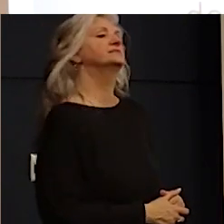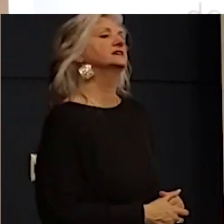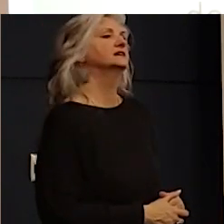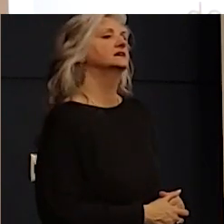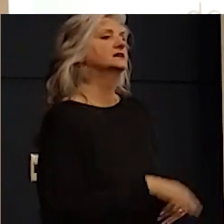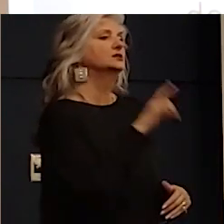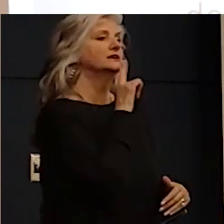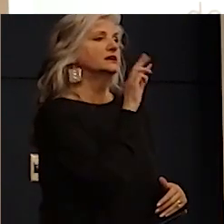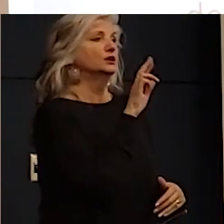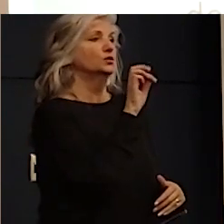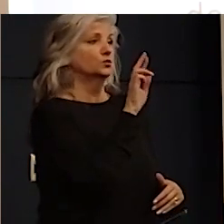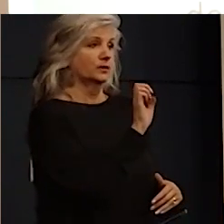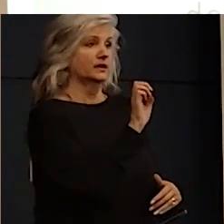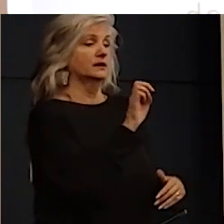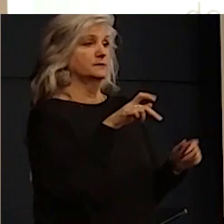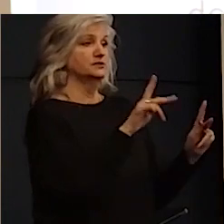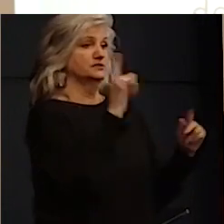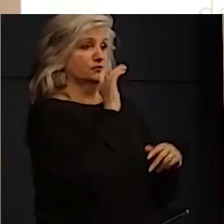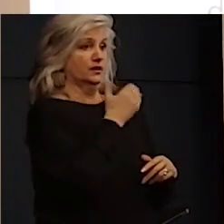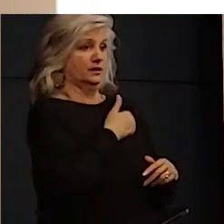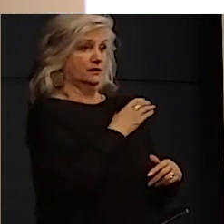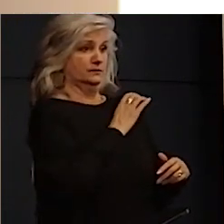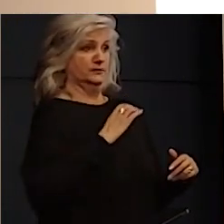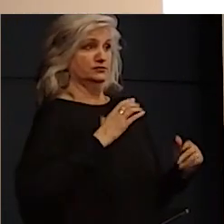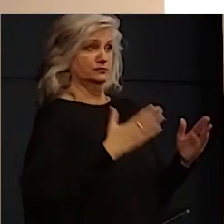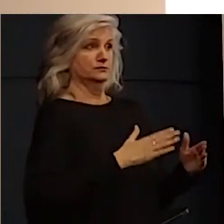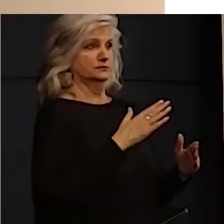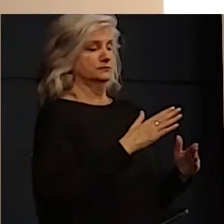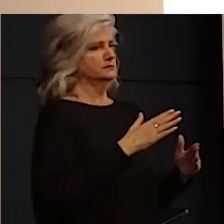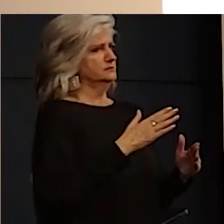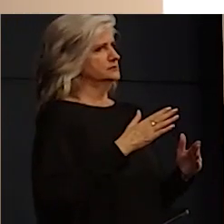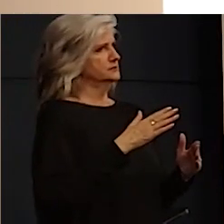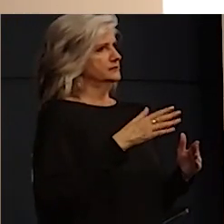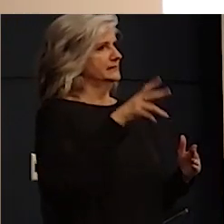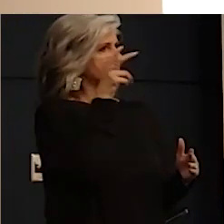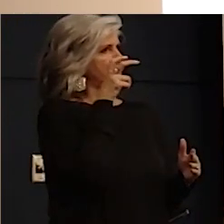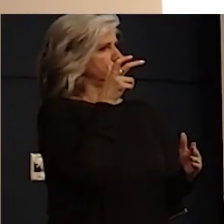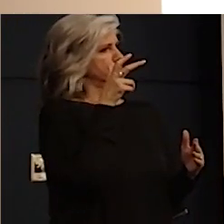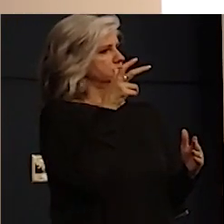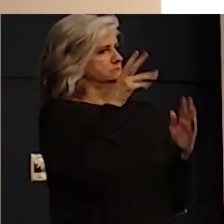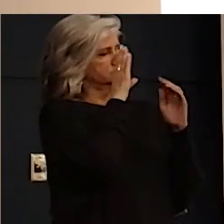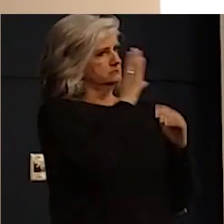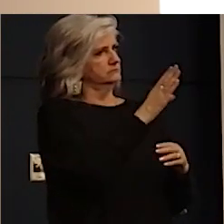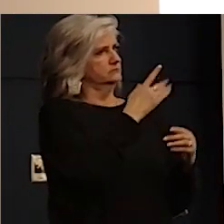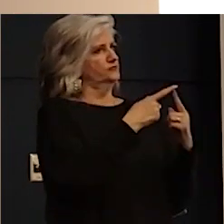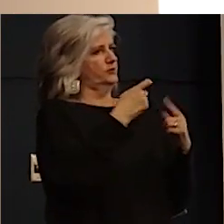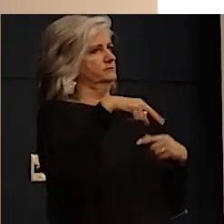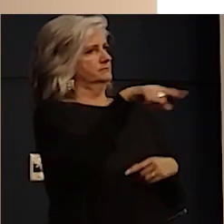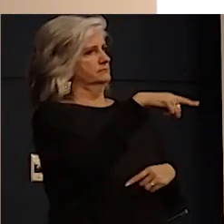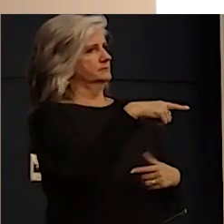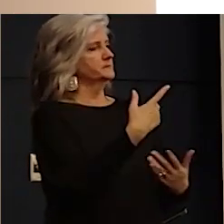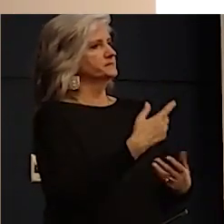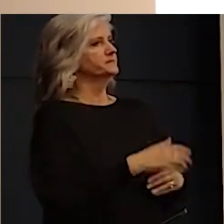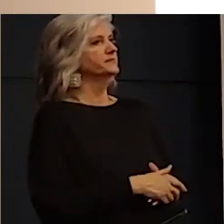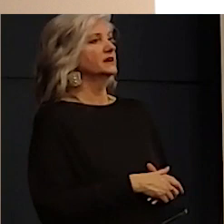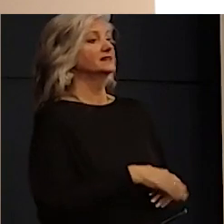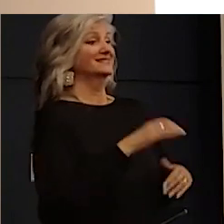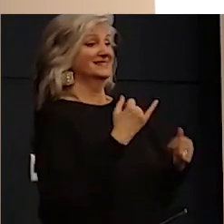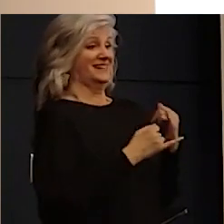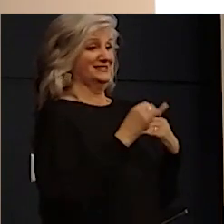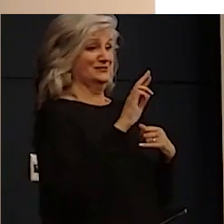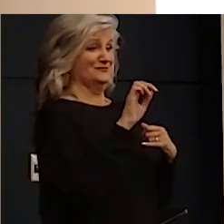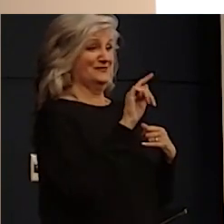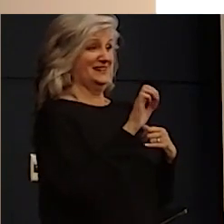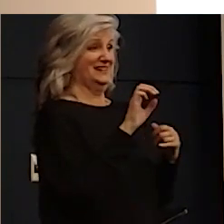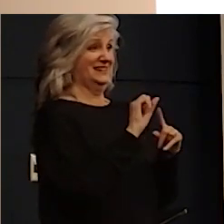These are pretty rare opportunities for our commissioners to hear directly from folks like you and me, okay? The last rate case, I think, was